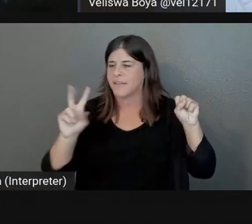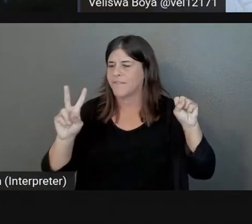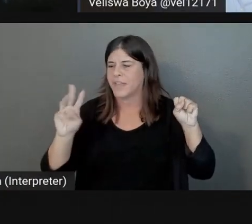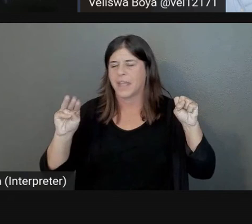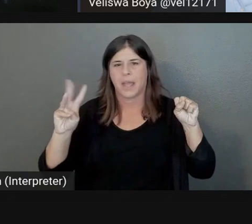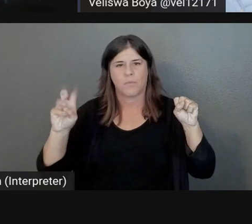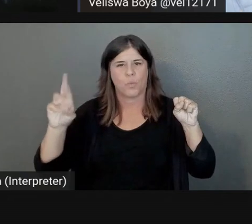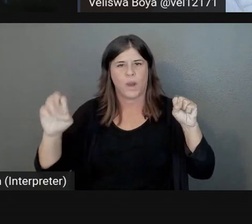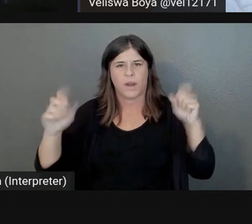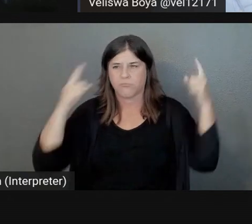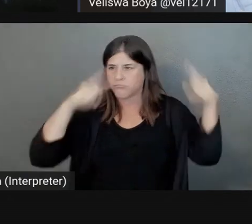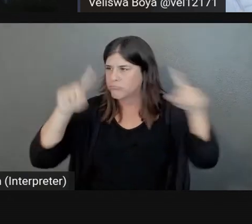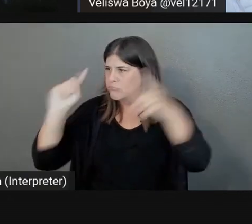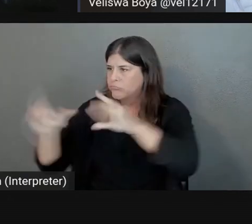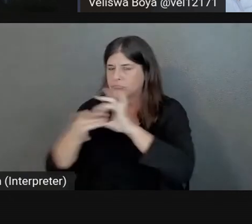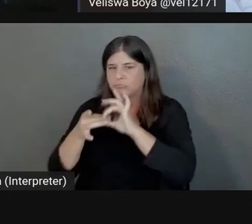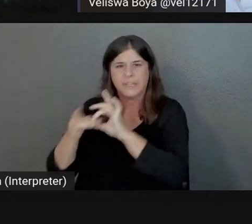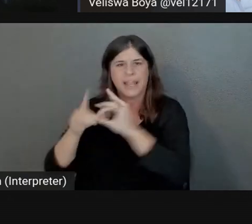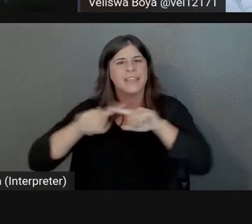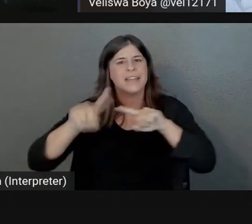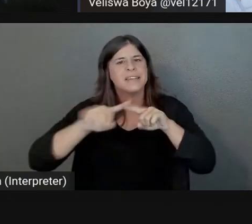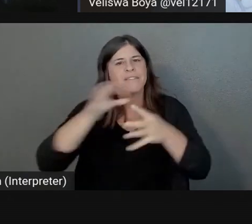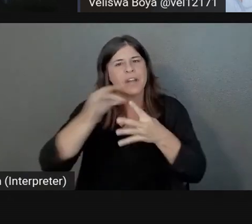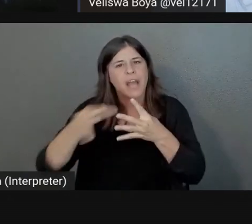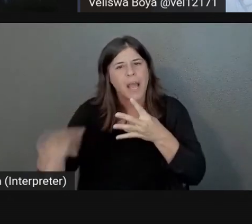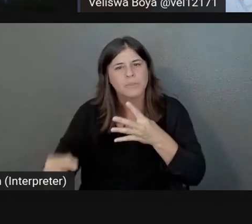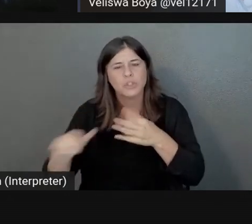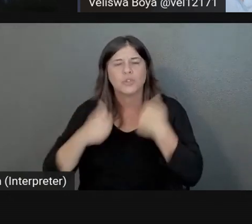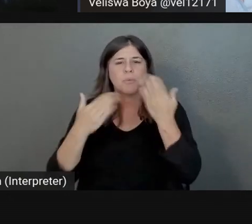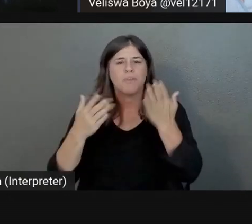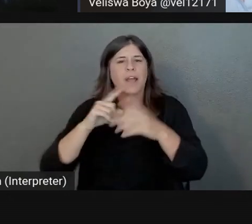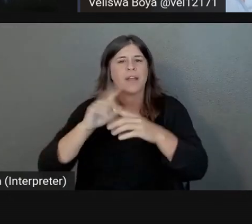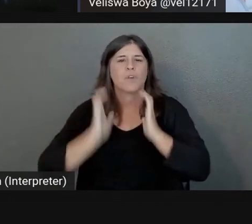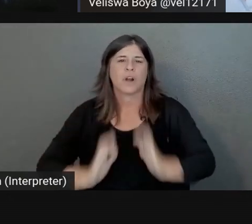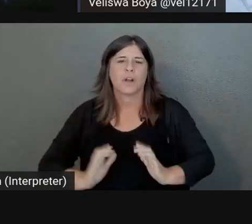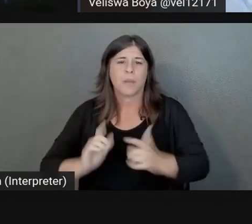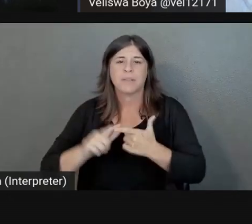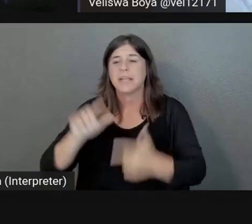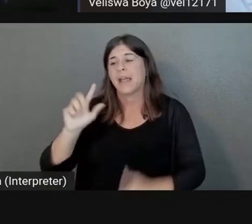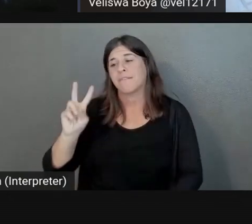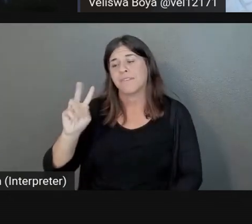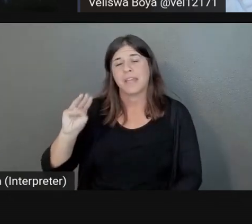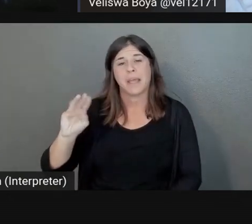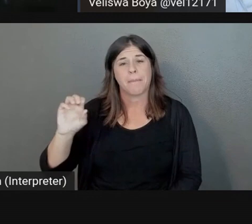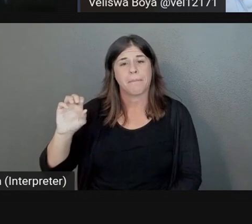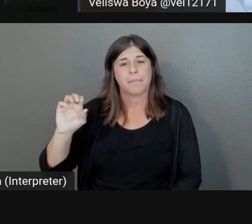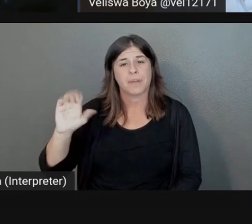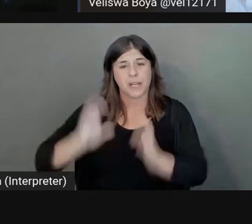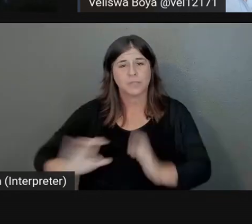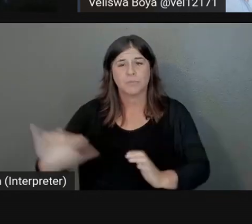the different options that this continues to bring for our customers and VMware's customers. This is amazing.